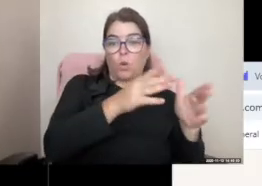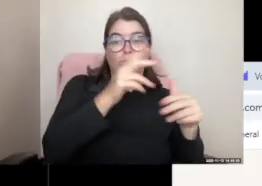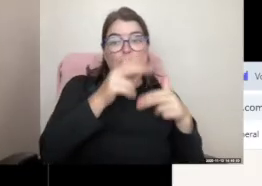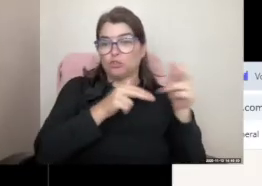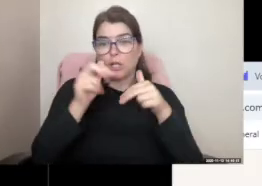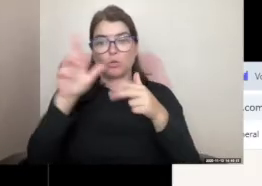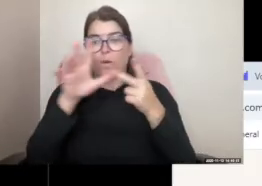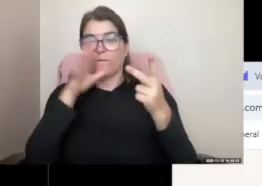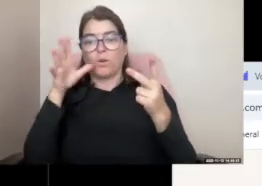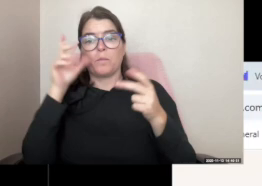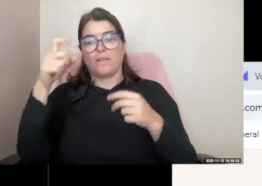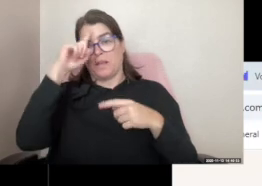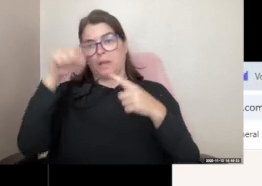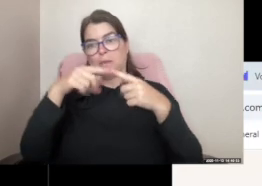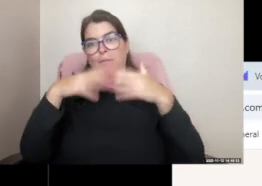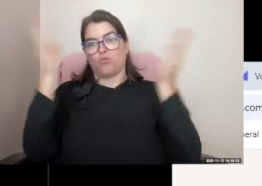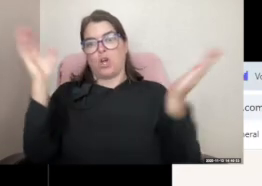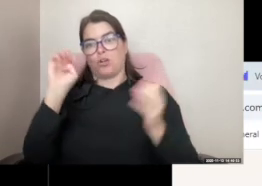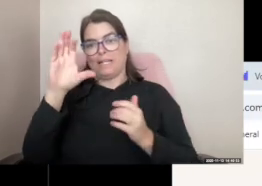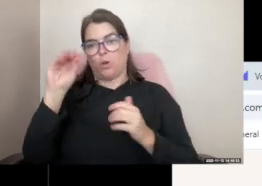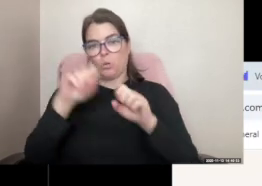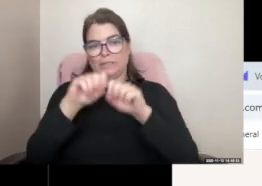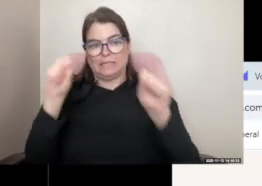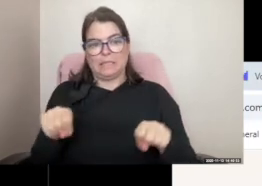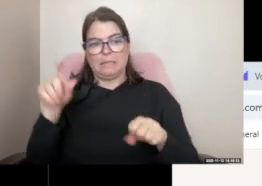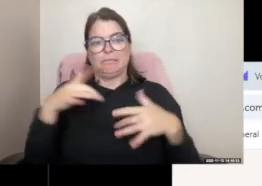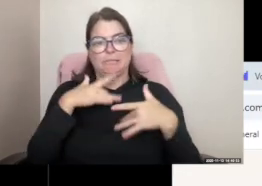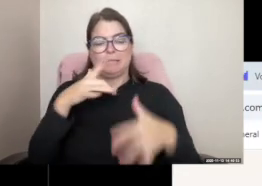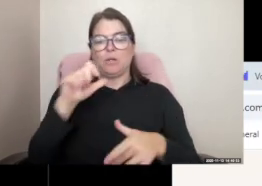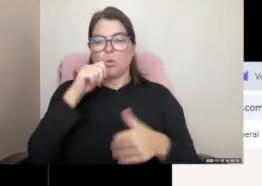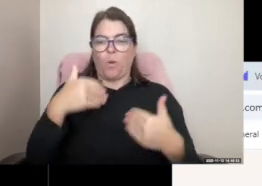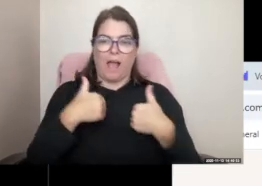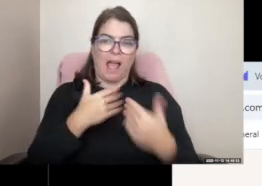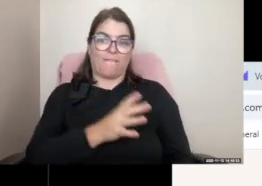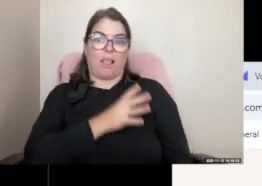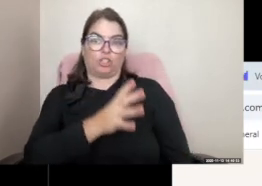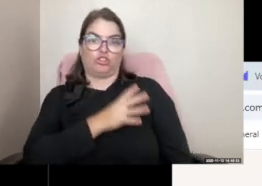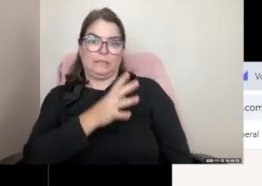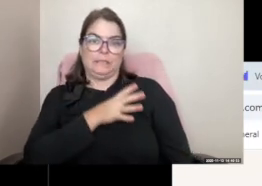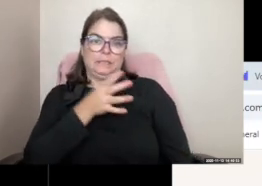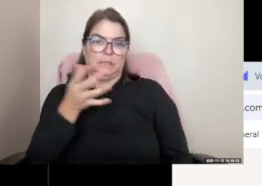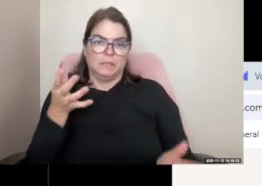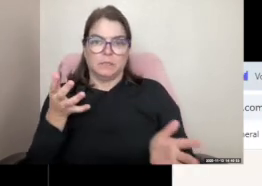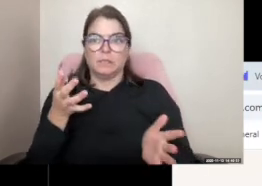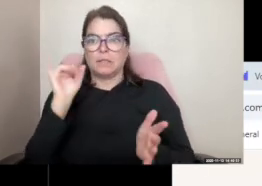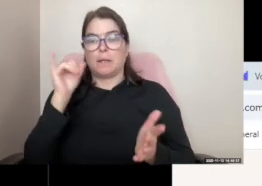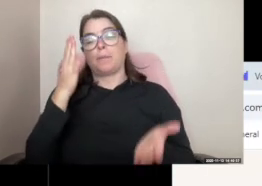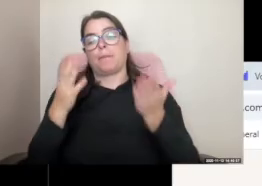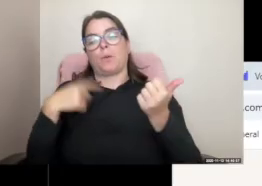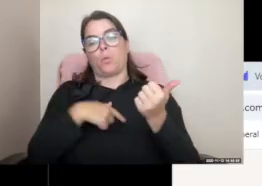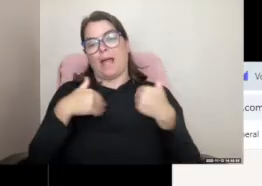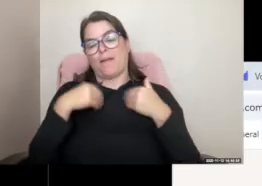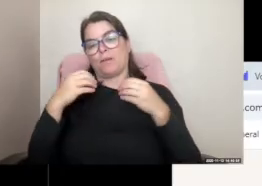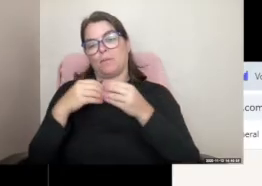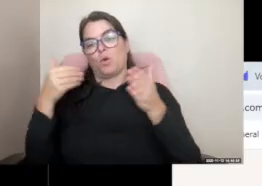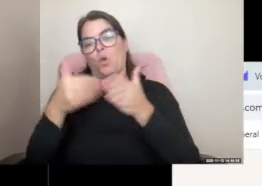van back home that night, right? So some of these communities and ecosystems come together, and it's really important that if we really want to have success in off-road,